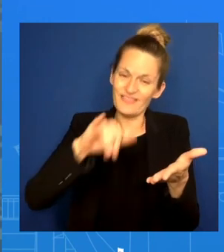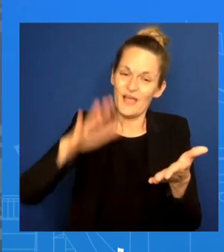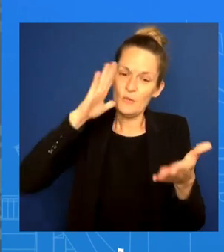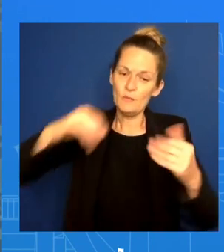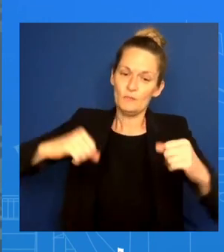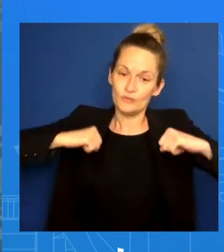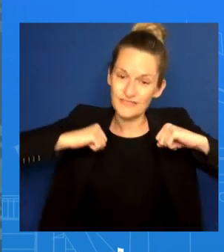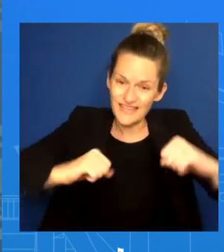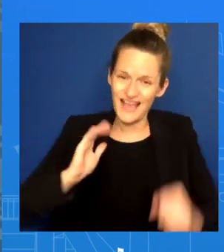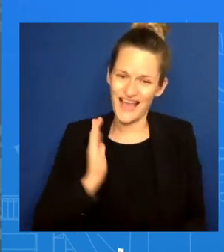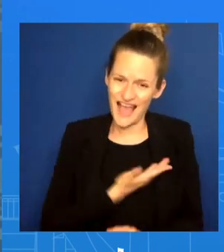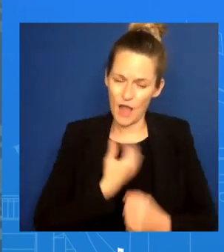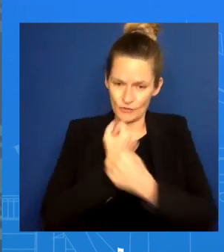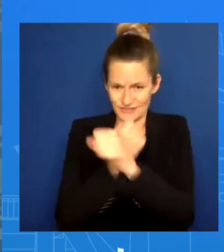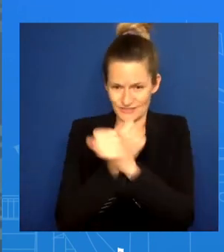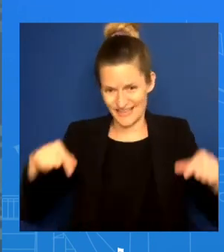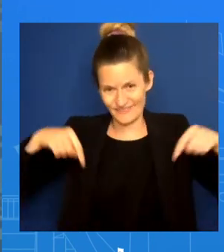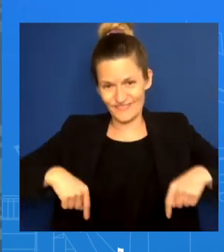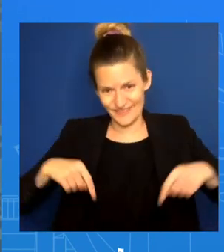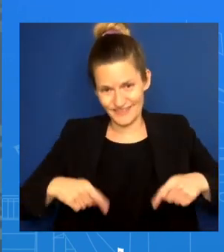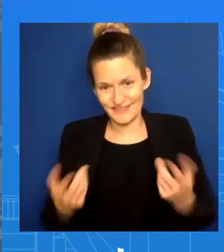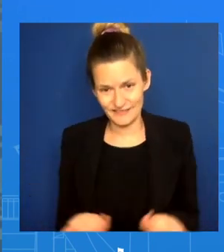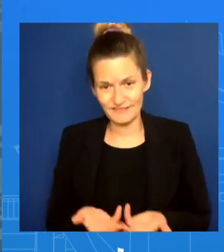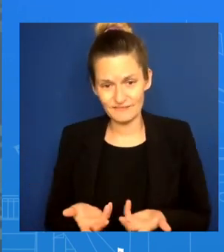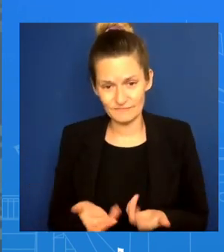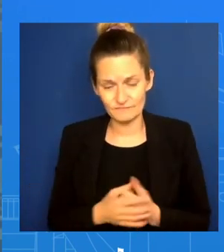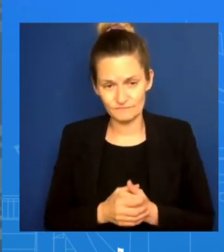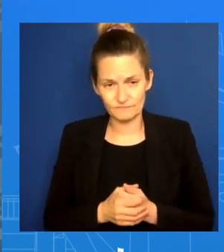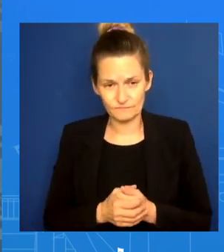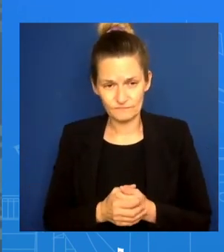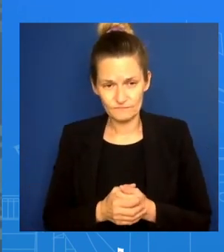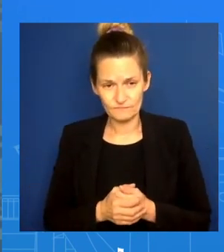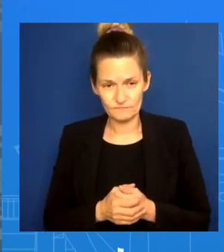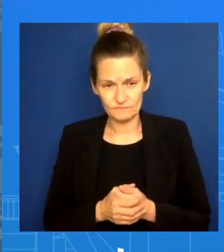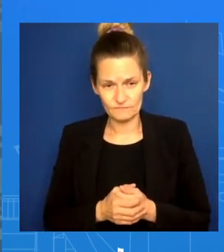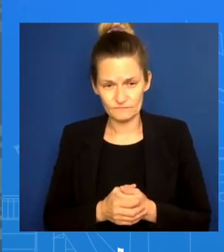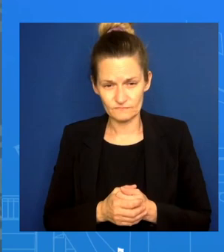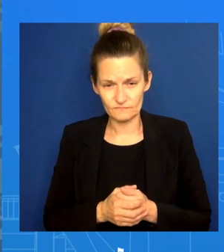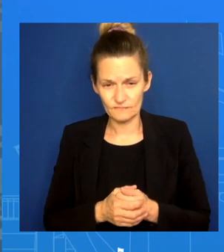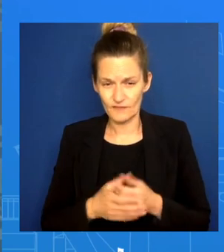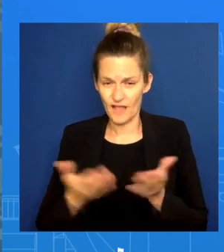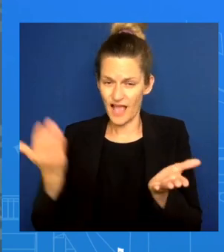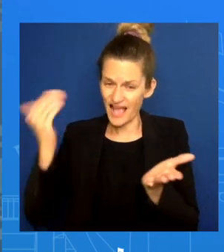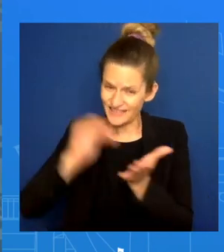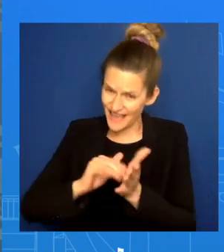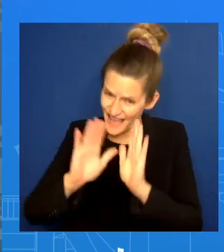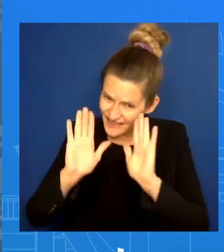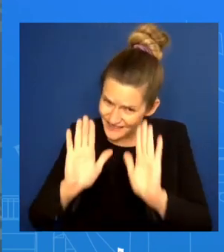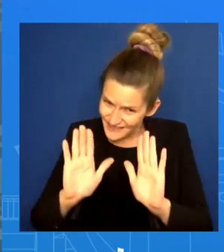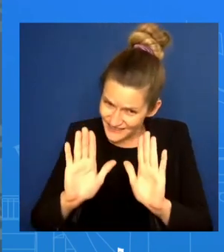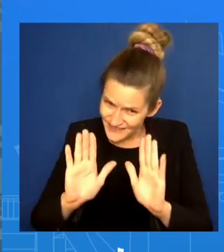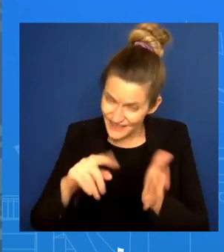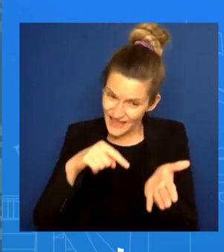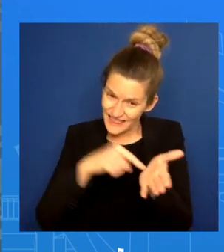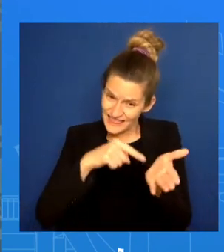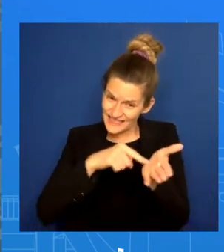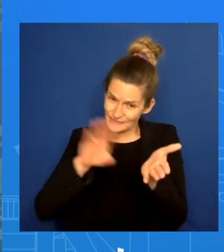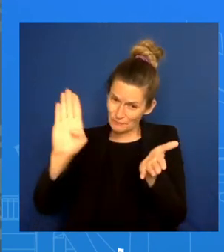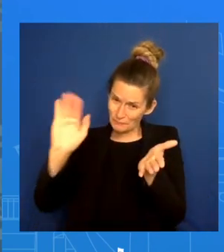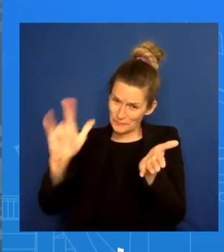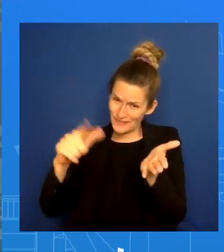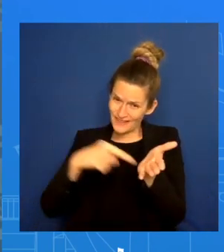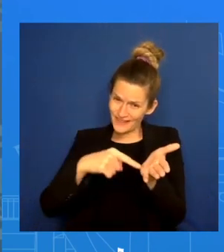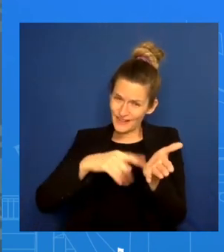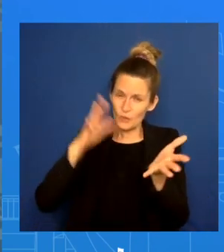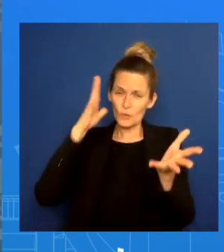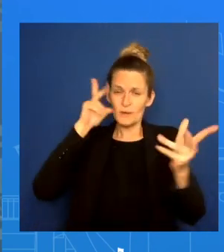what we're seeing right now with the Senate has passed is going to be a game changer. As we talk about inflation, as we talk about strengthening the supply chain, this is what